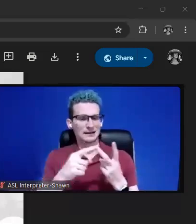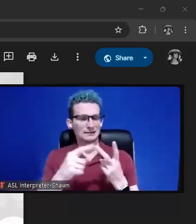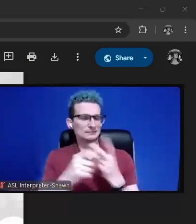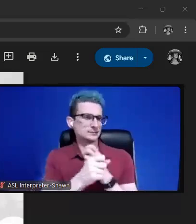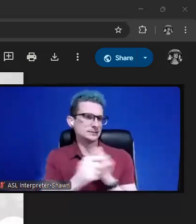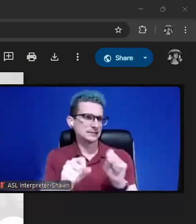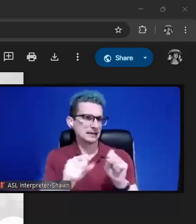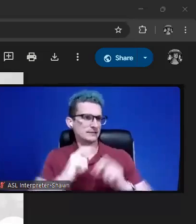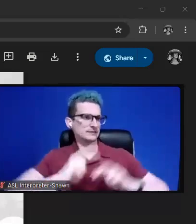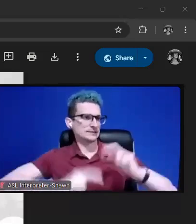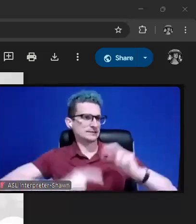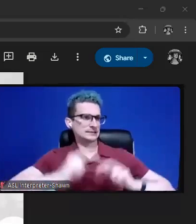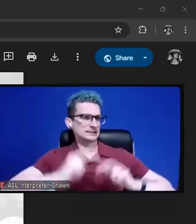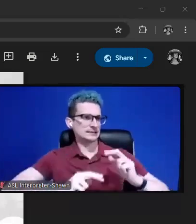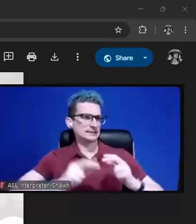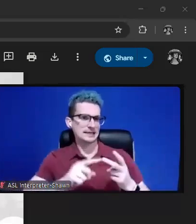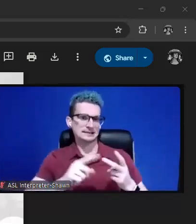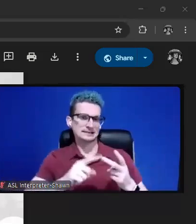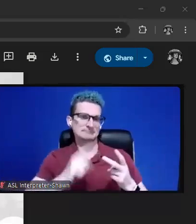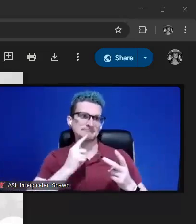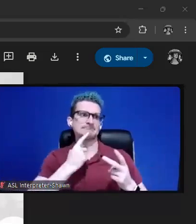I think that's a major concern.